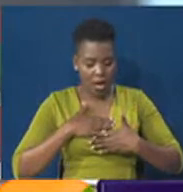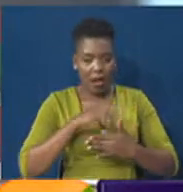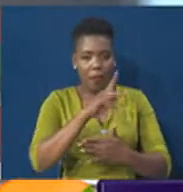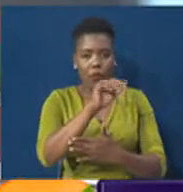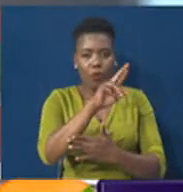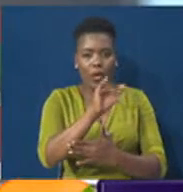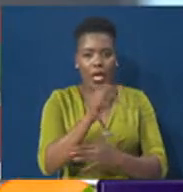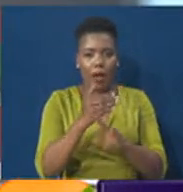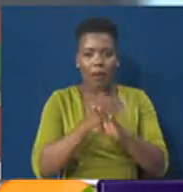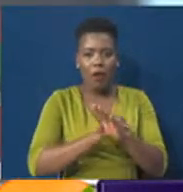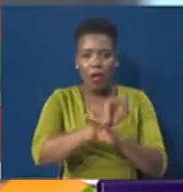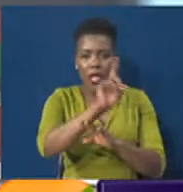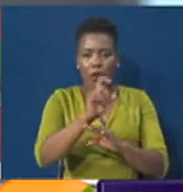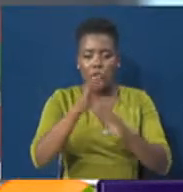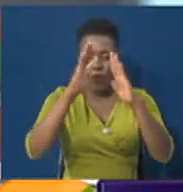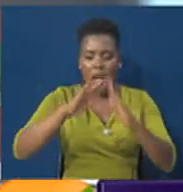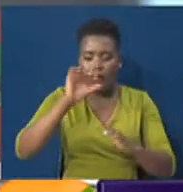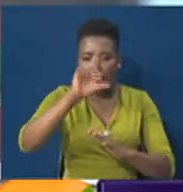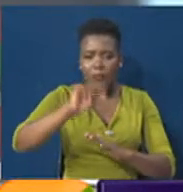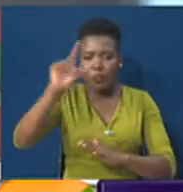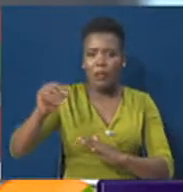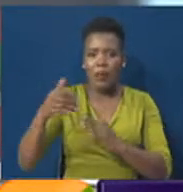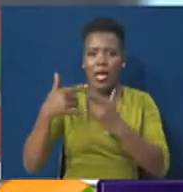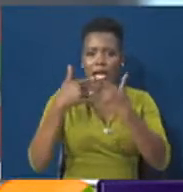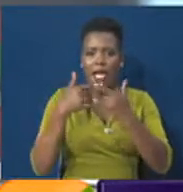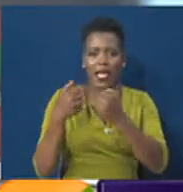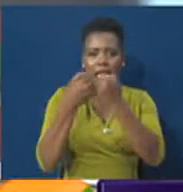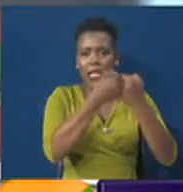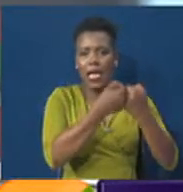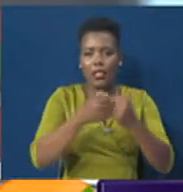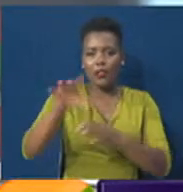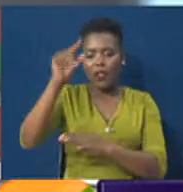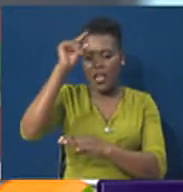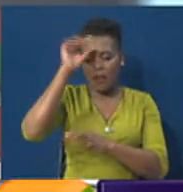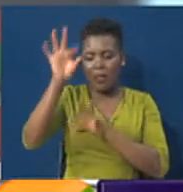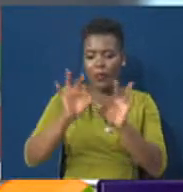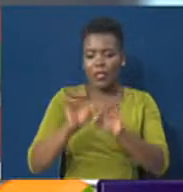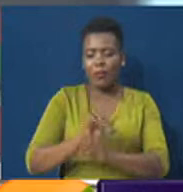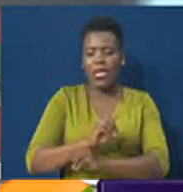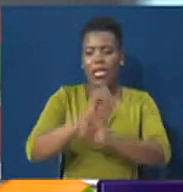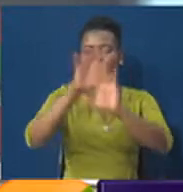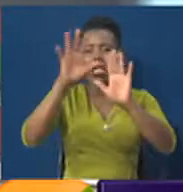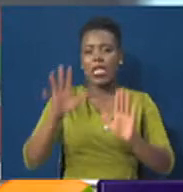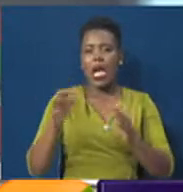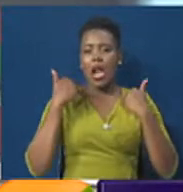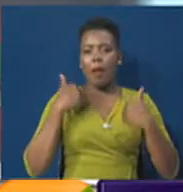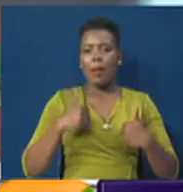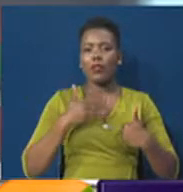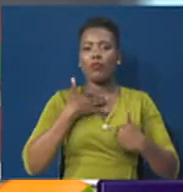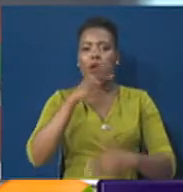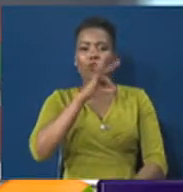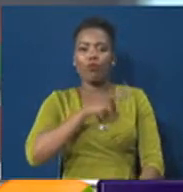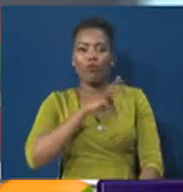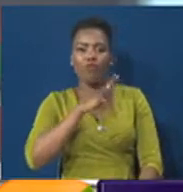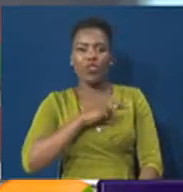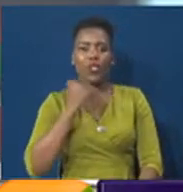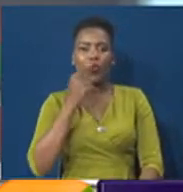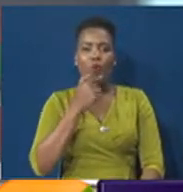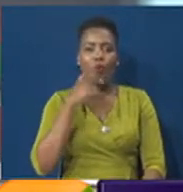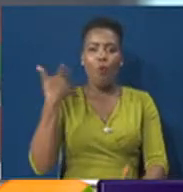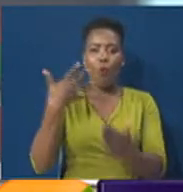swali la nyumba za bei nafuu, tatizo kubwa la serikali kujieleza ni kwa yule ambaye atakayefaidi. Mpaka sasa hivi